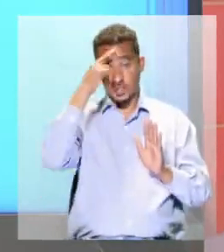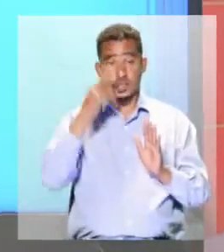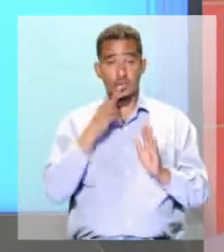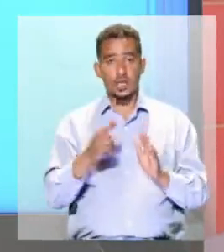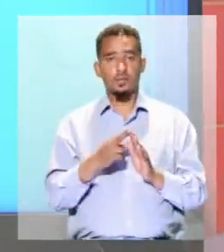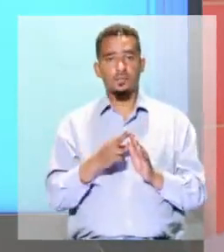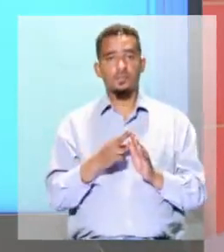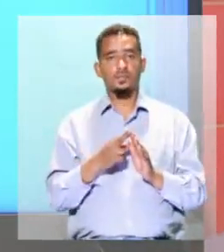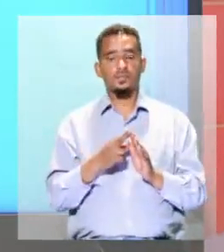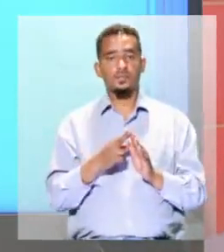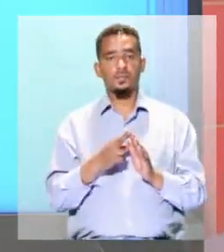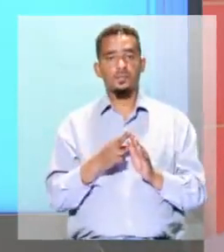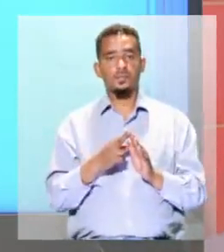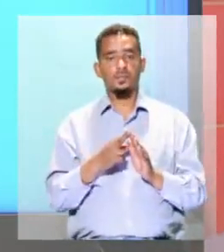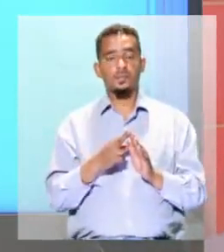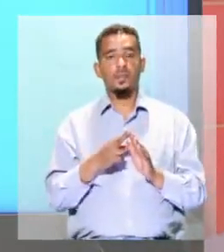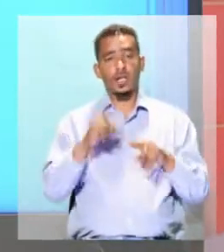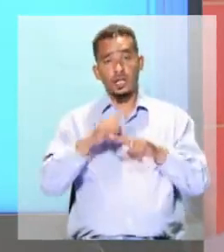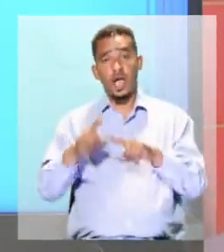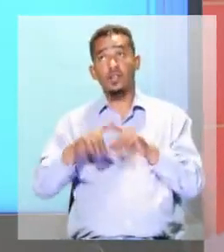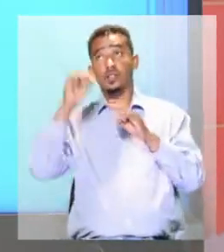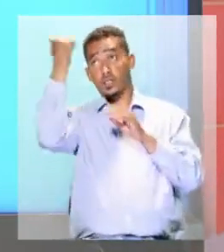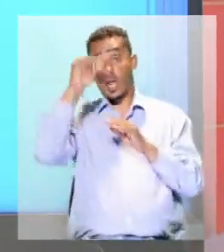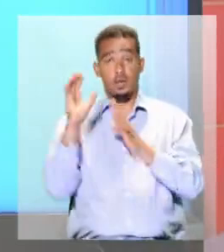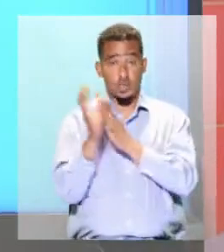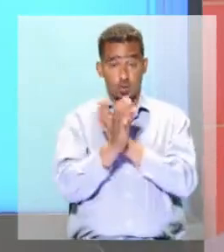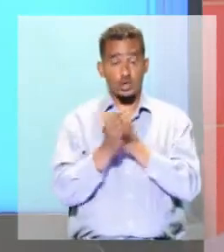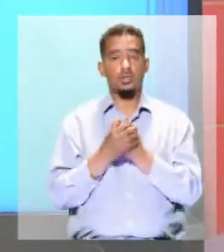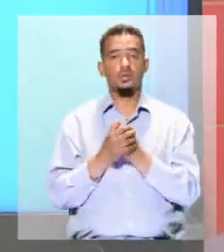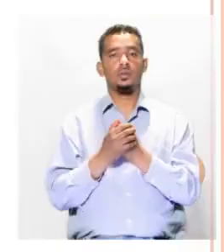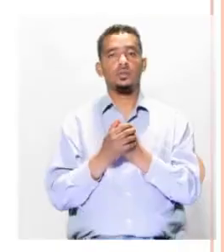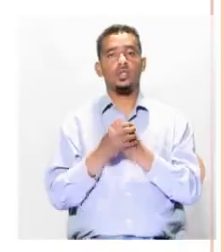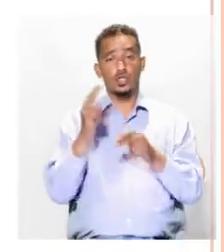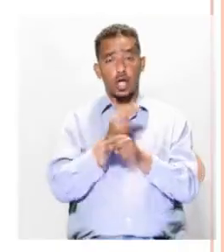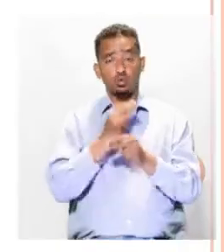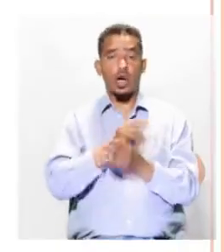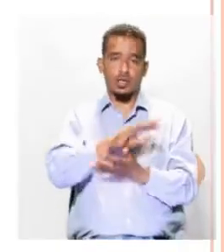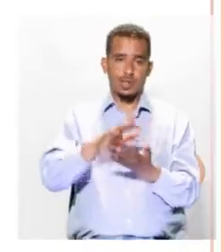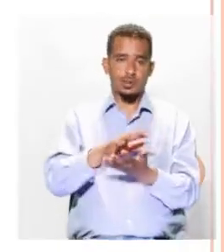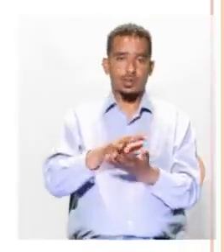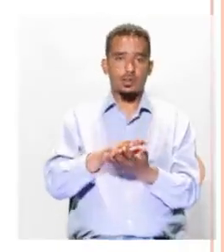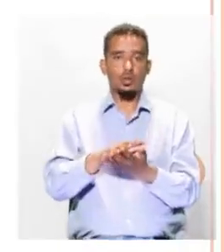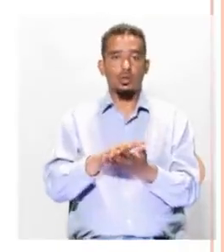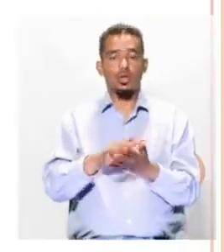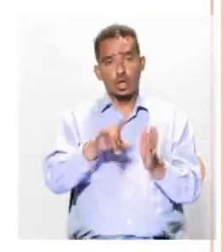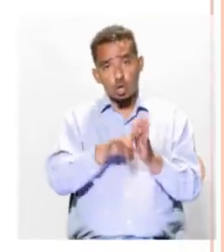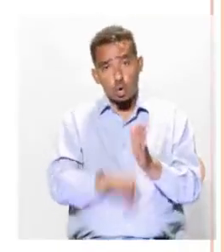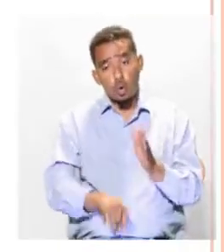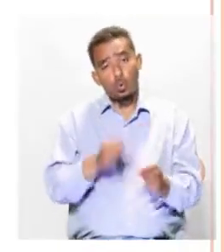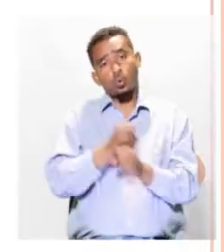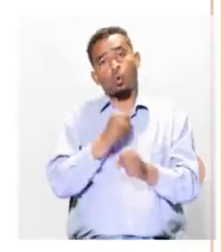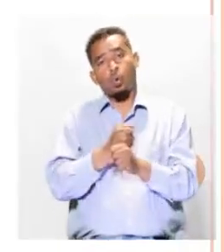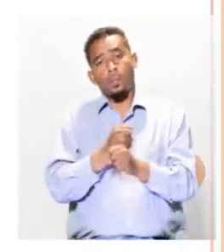are a diverse climatic condition, natural disaster, low